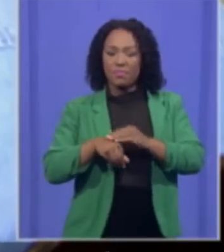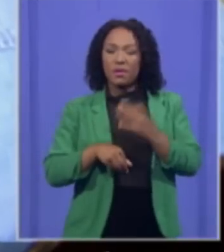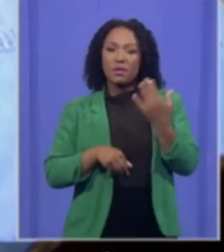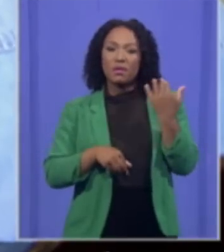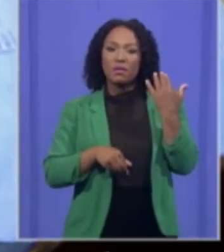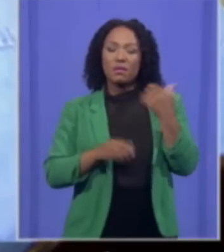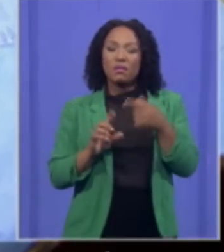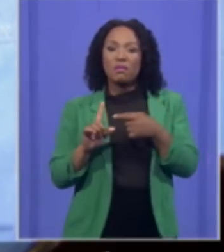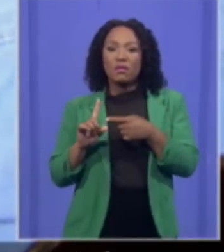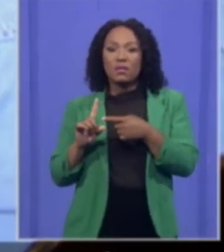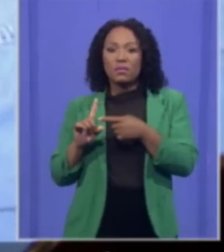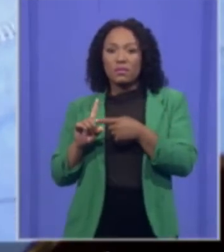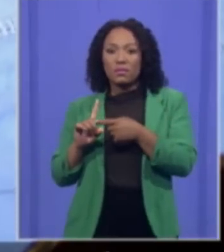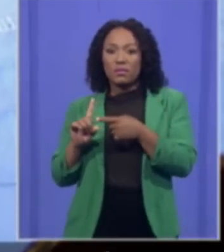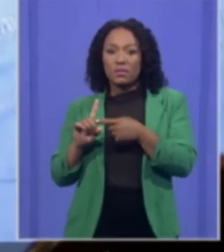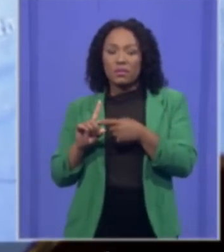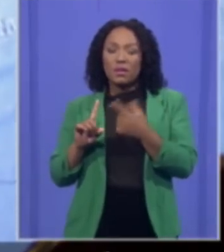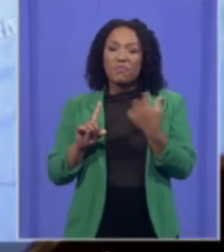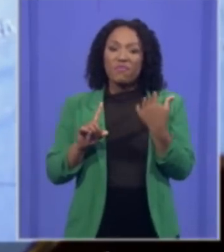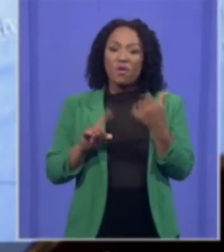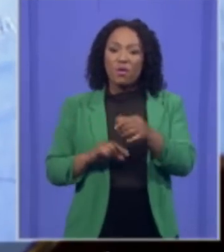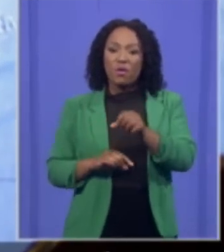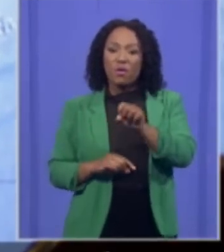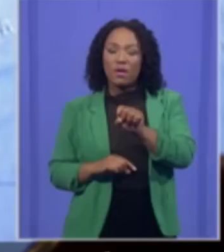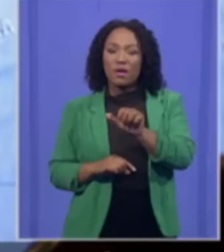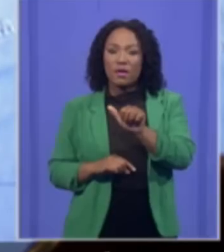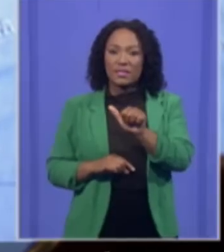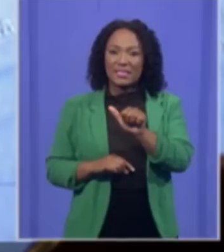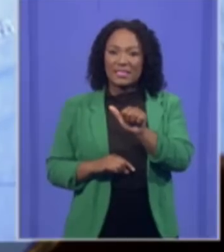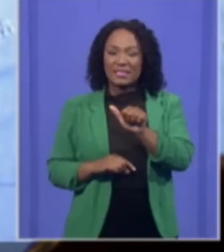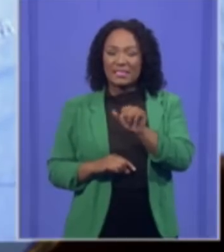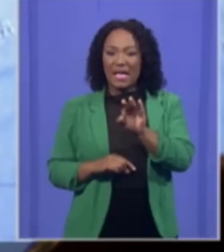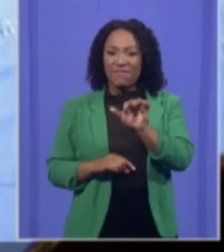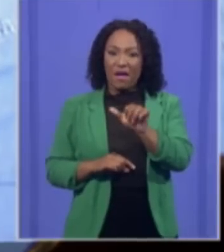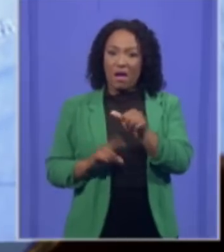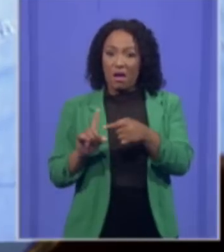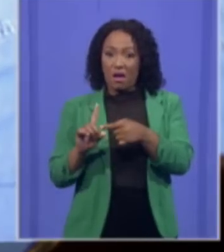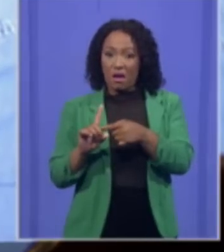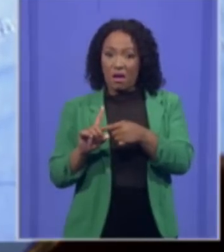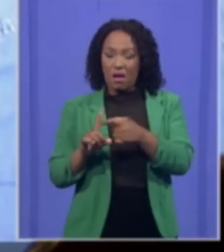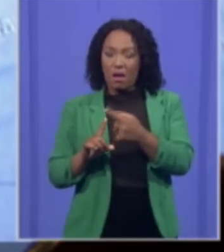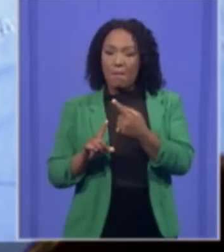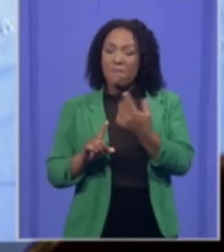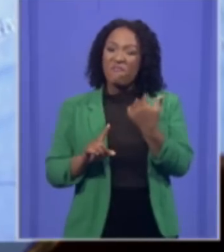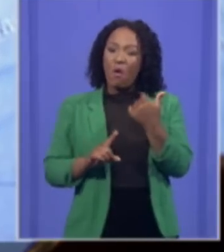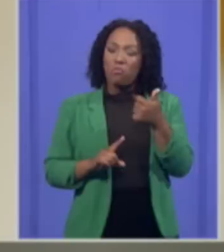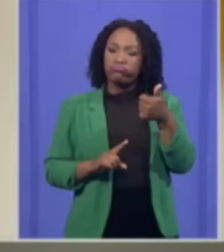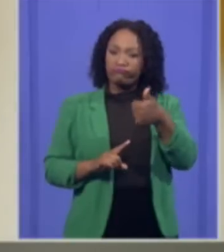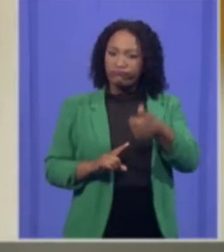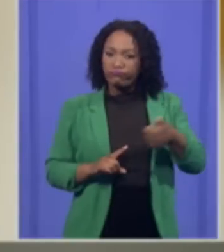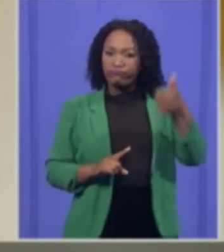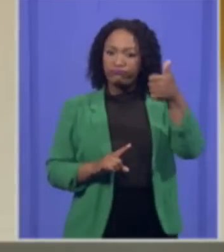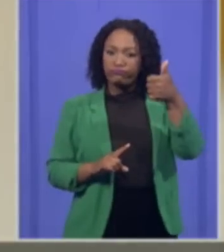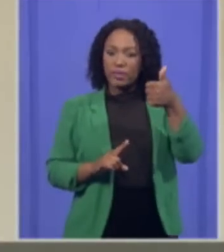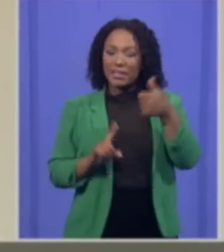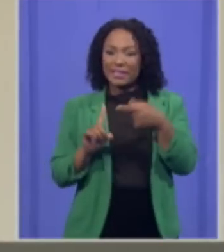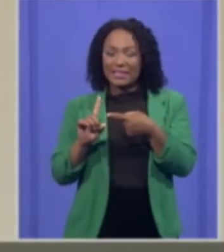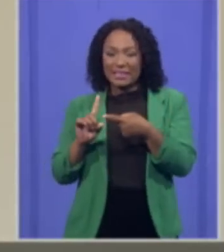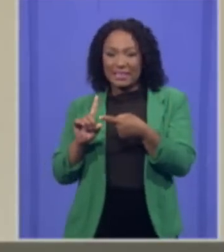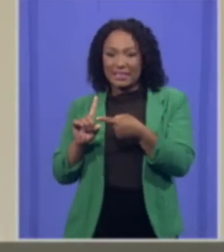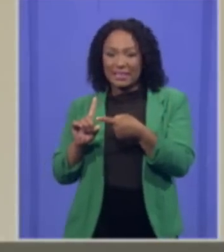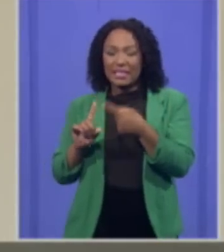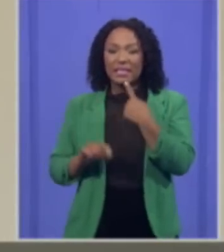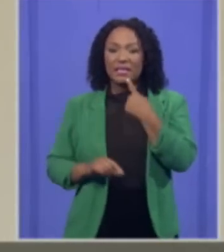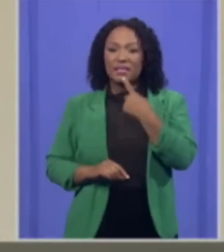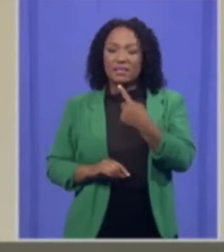Mambolo o šomile bjalo ka mohlankedi mogolo wa SAFA e šitana le go ba molaodi wa SAFA. Mambolo o re go dira gore